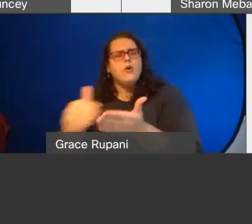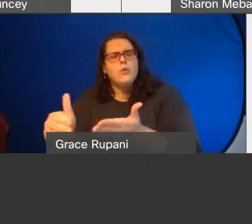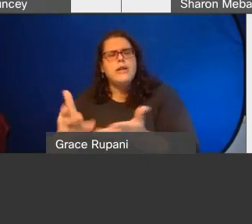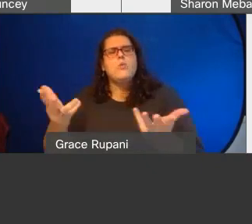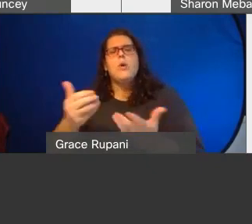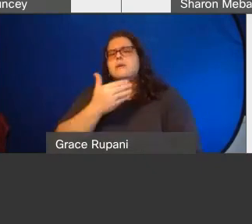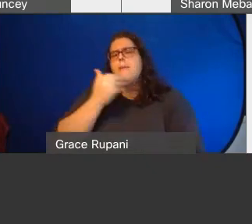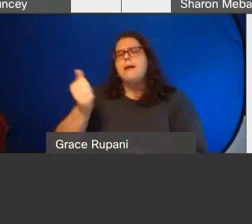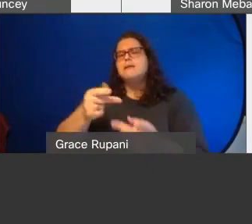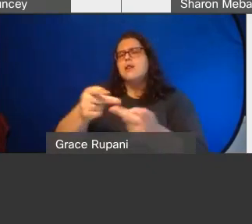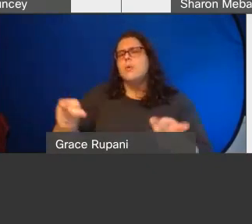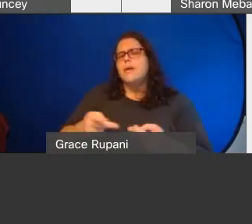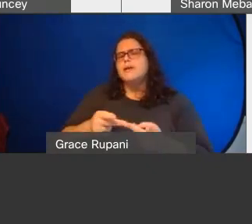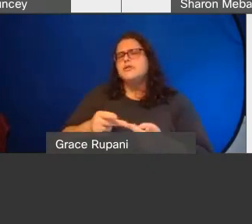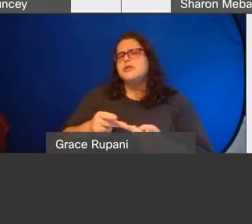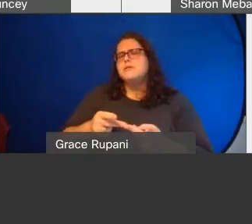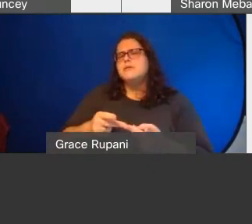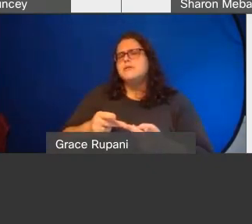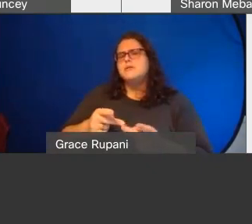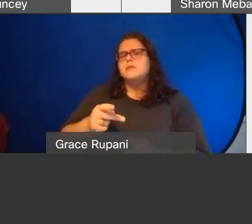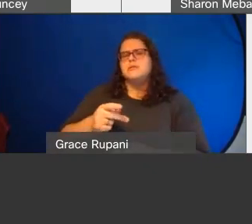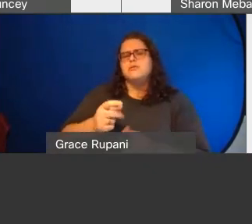requirements set by DC Health?